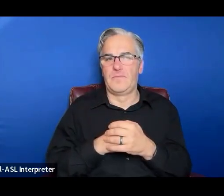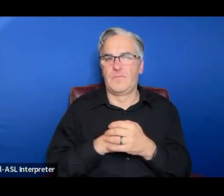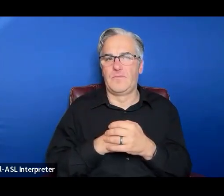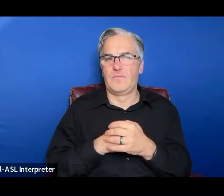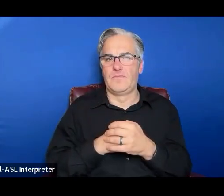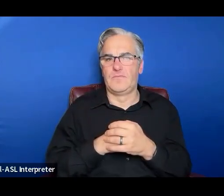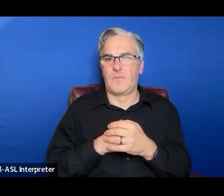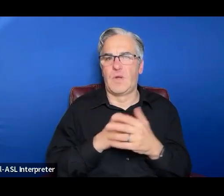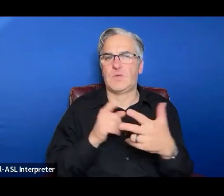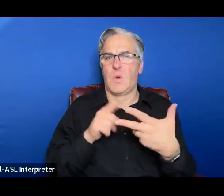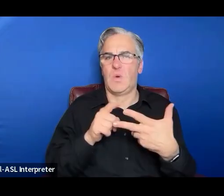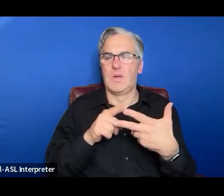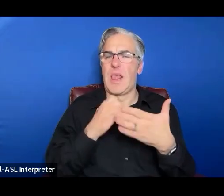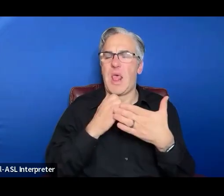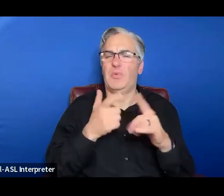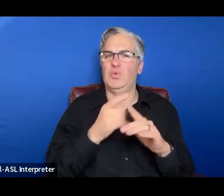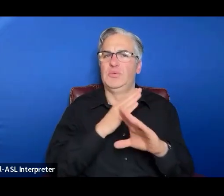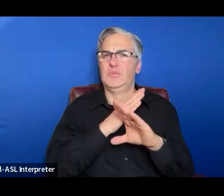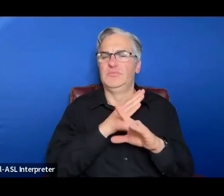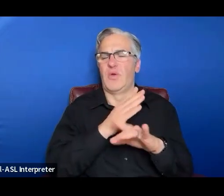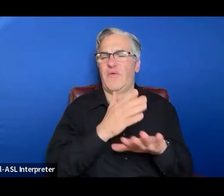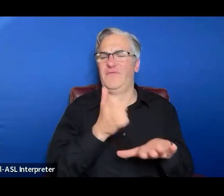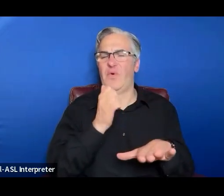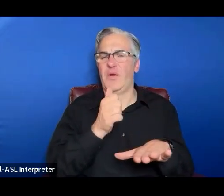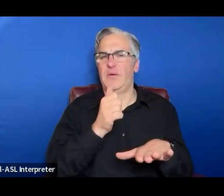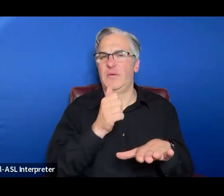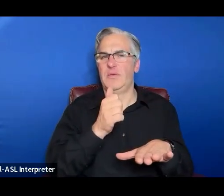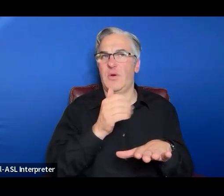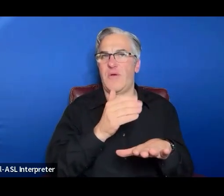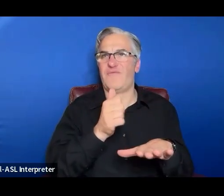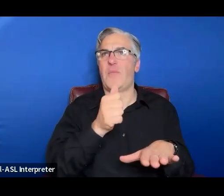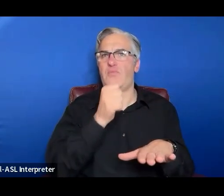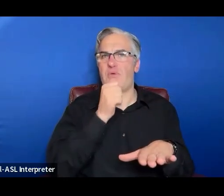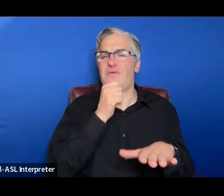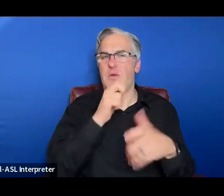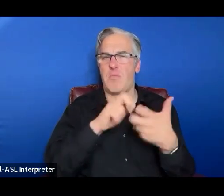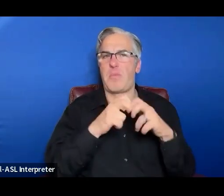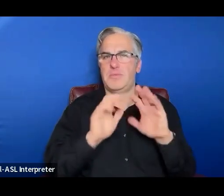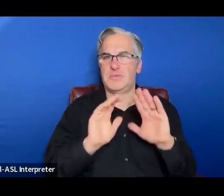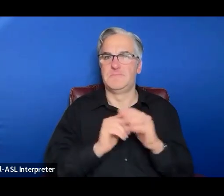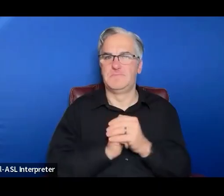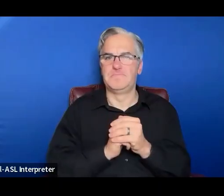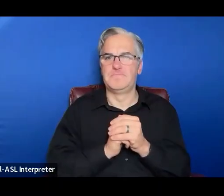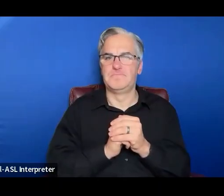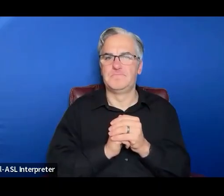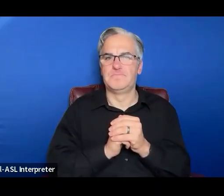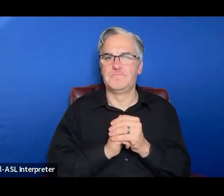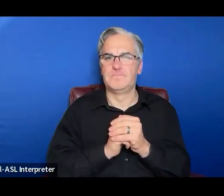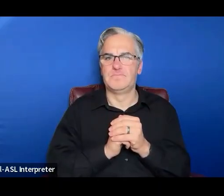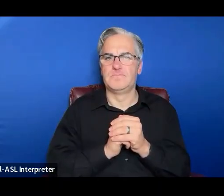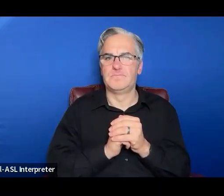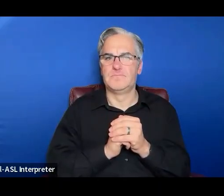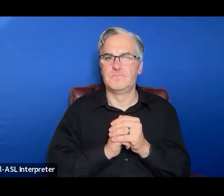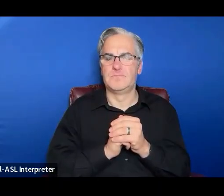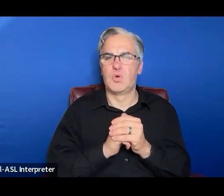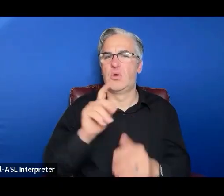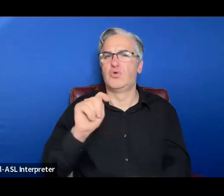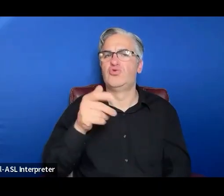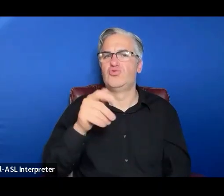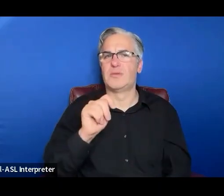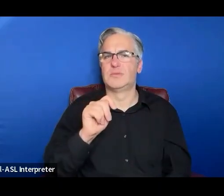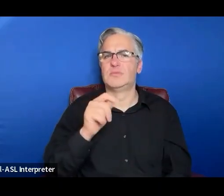at avoiding privacy. Avoiding not being private. The